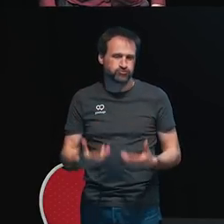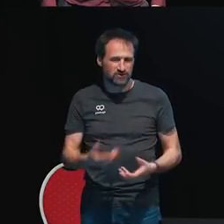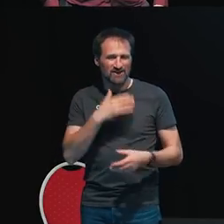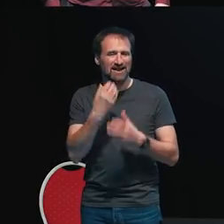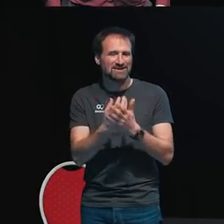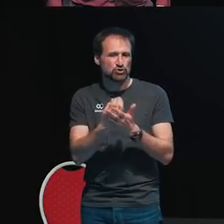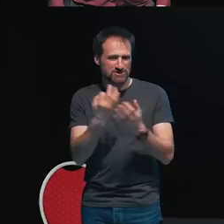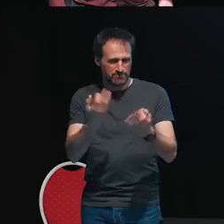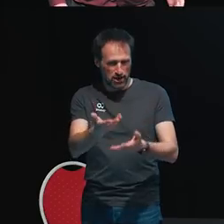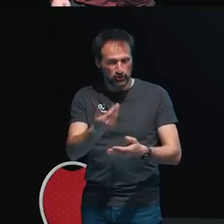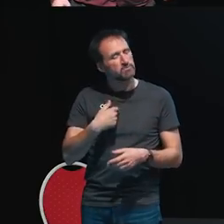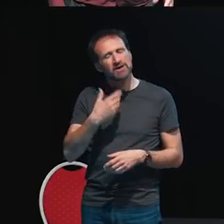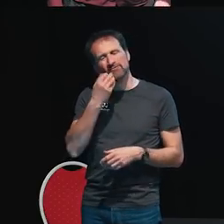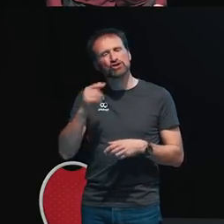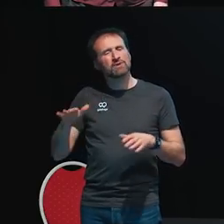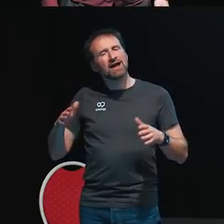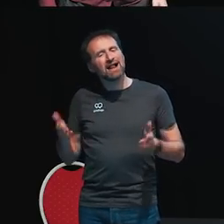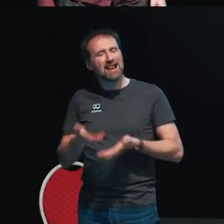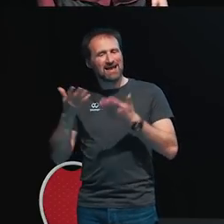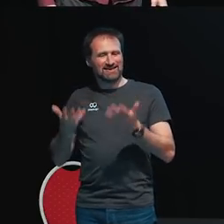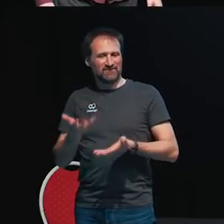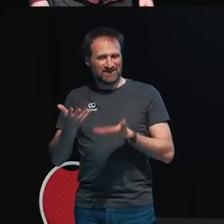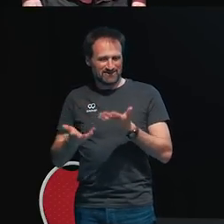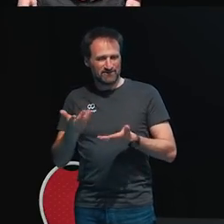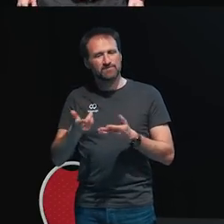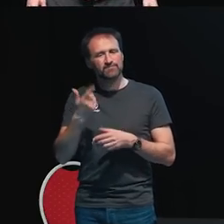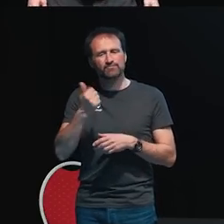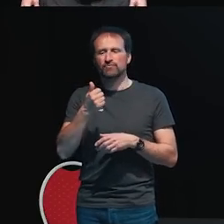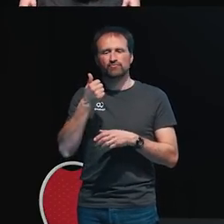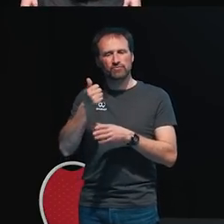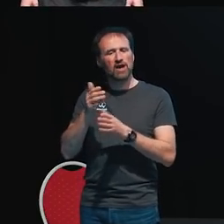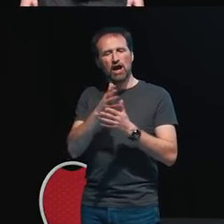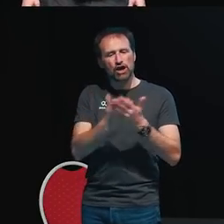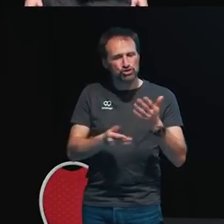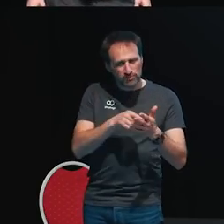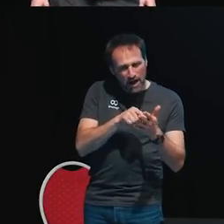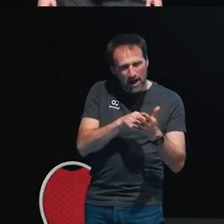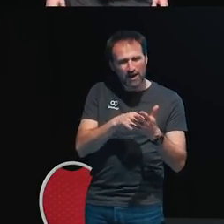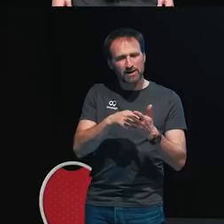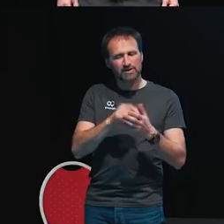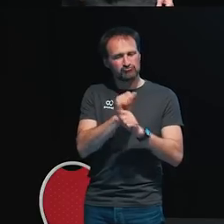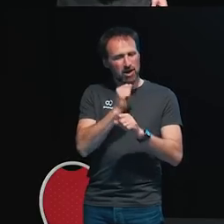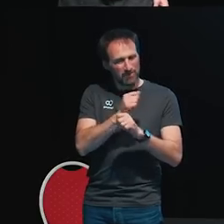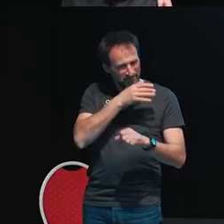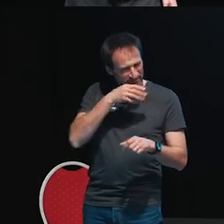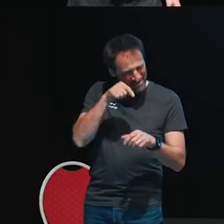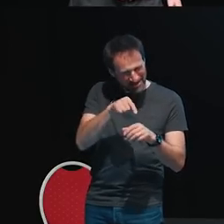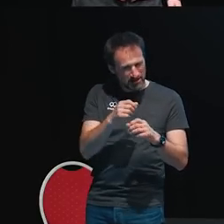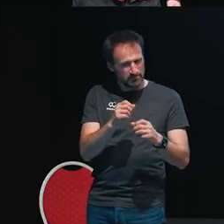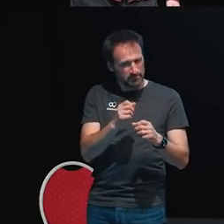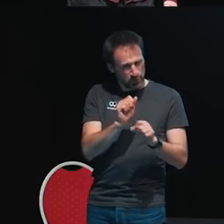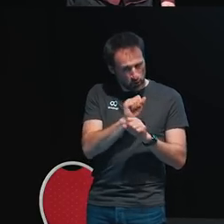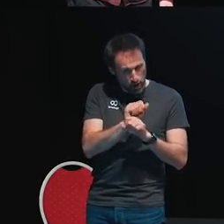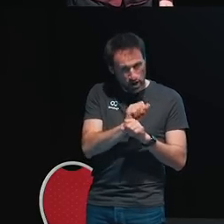can start processes in a more lightweight manner. And one language that does that a lot and is very productive